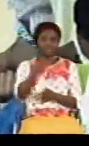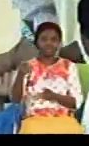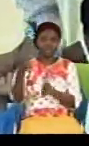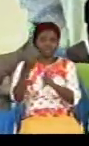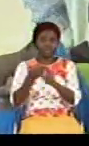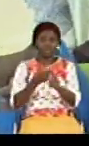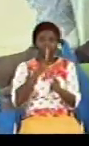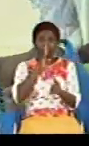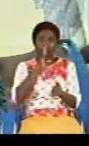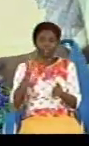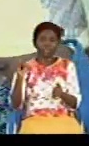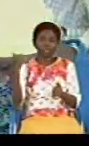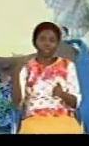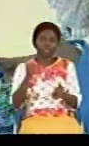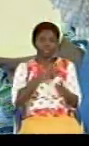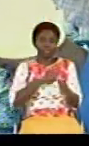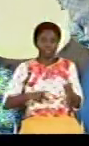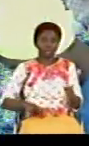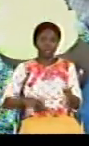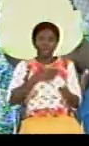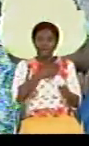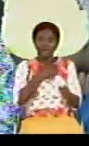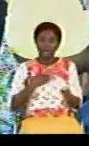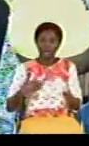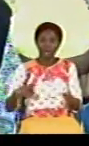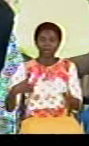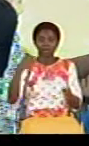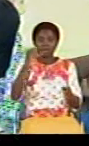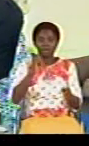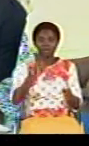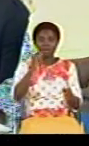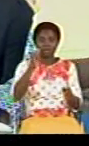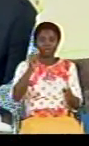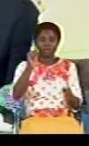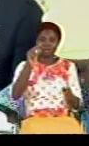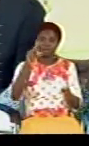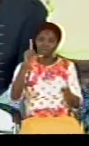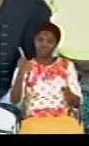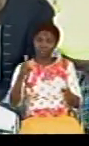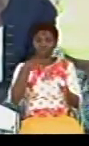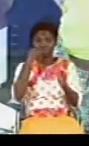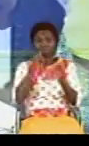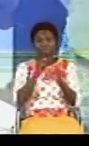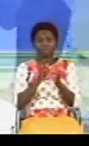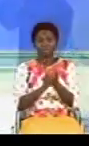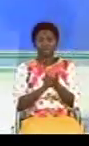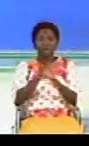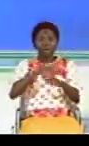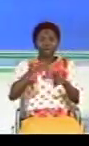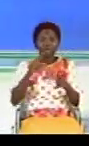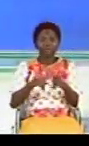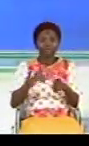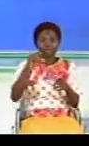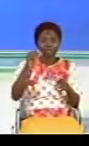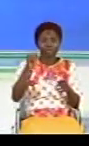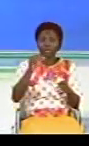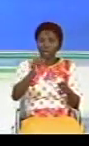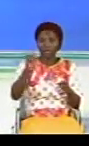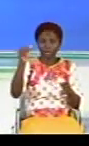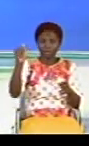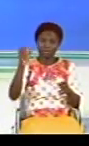me. You see that? Okay, okay, Samuel, let us pray. I have